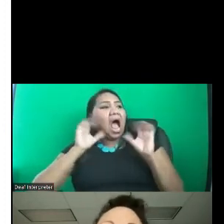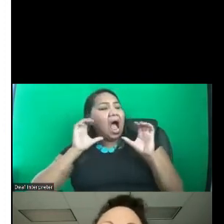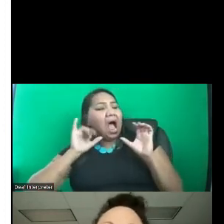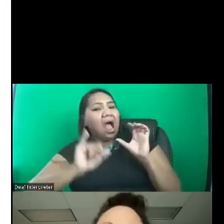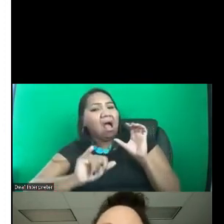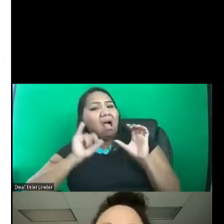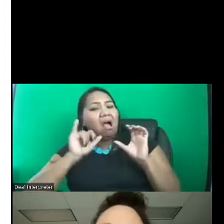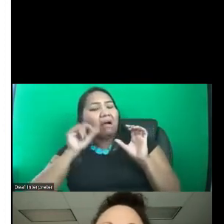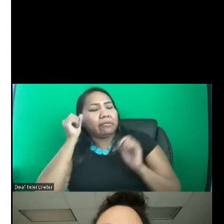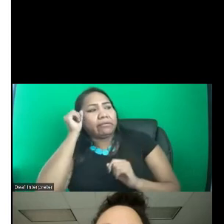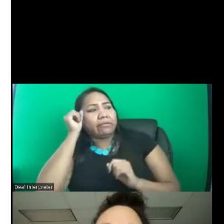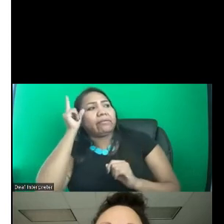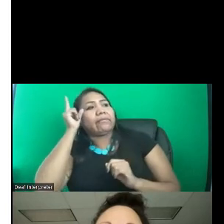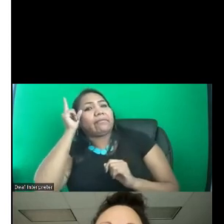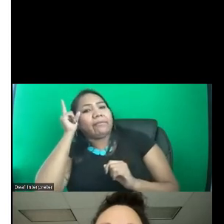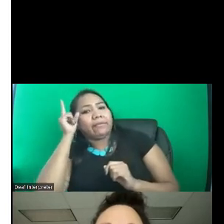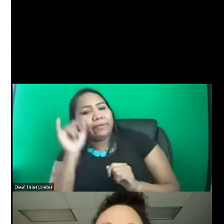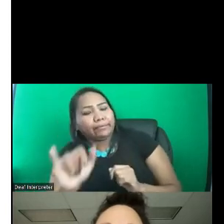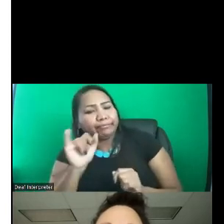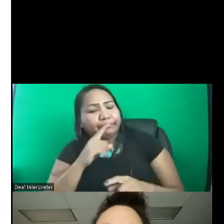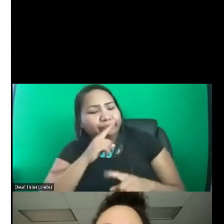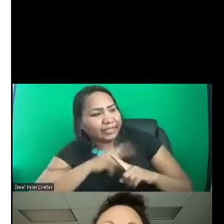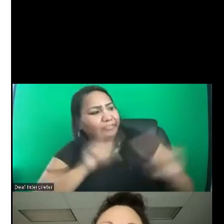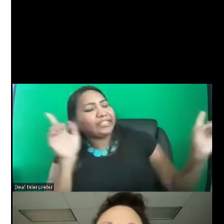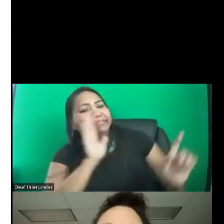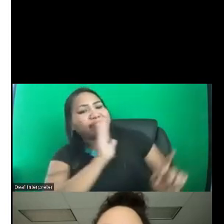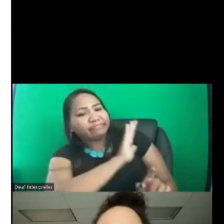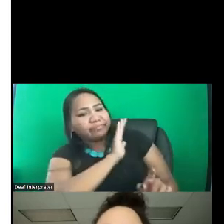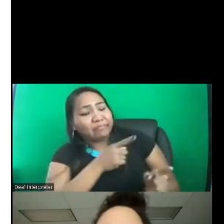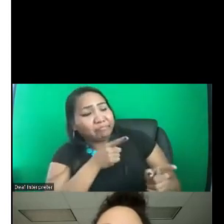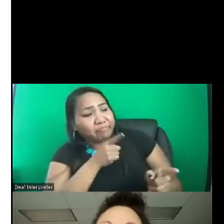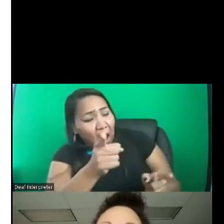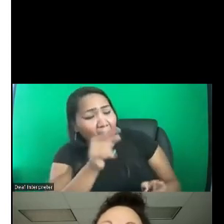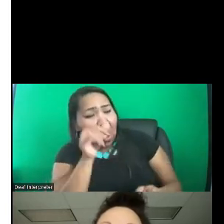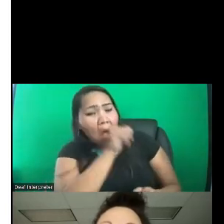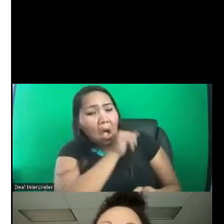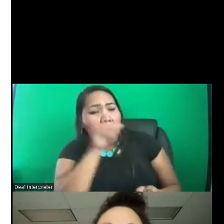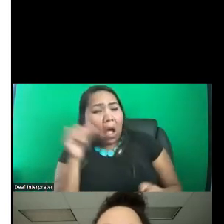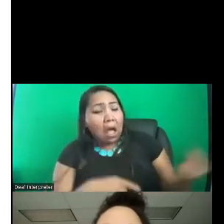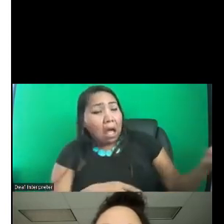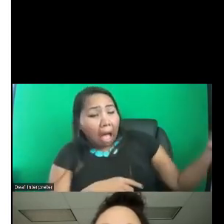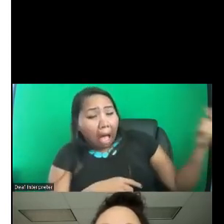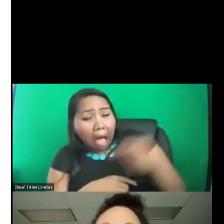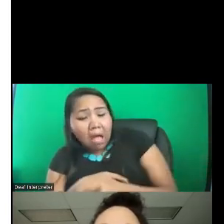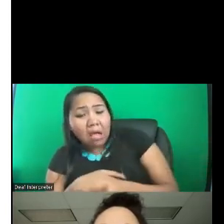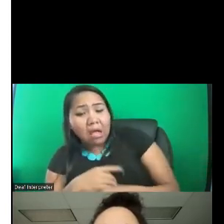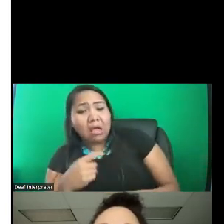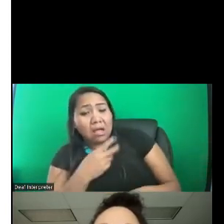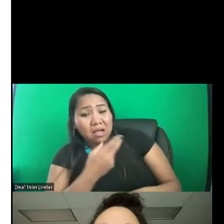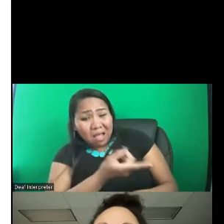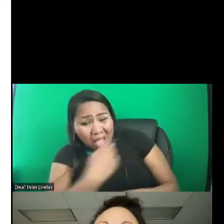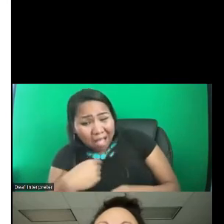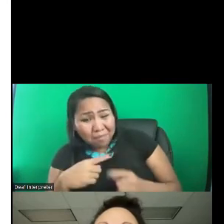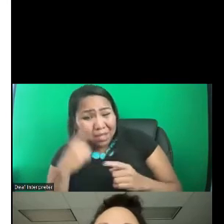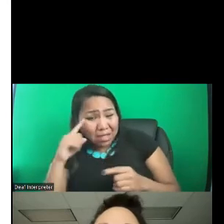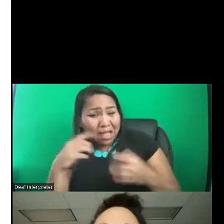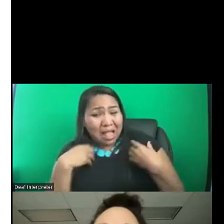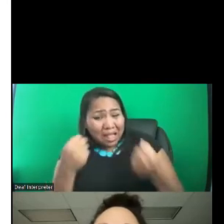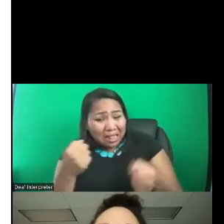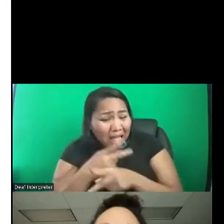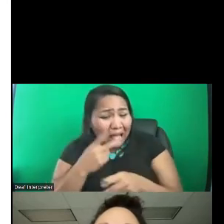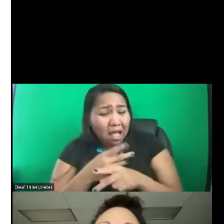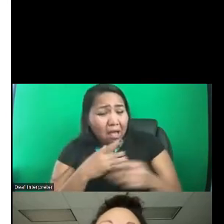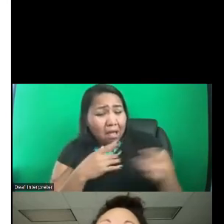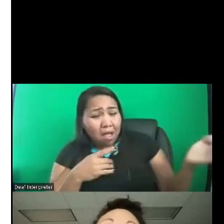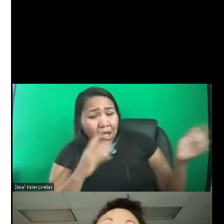people to be coming in from rural places to get their healthcare at our main facility here in Anchorage.